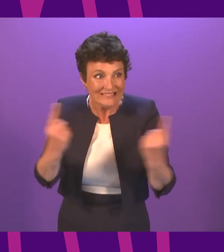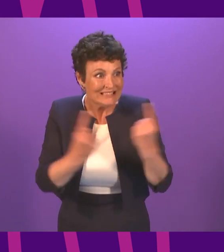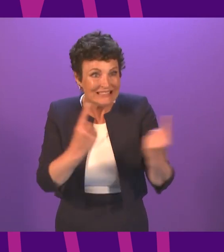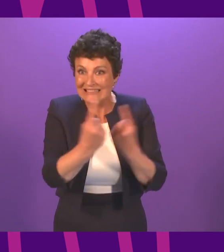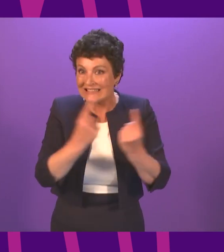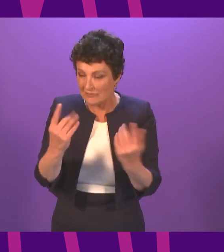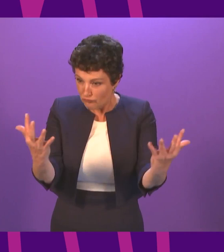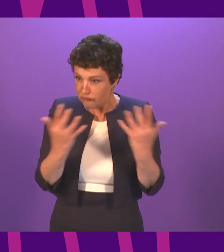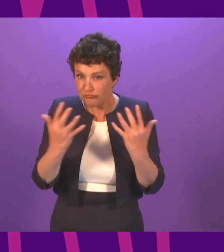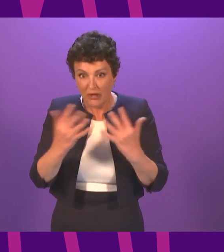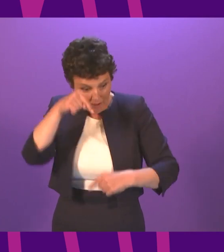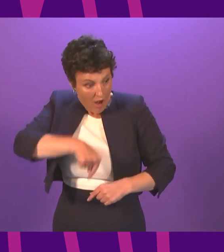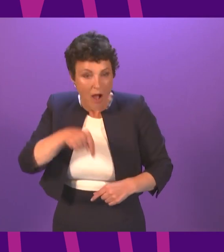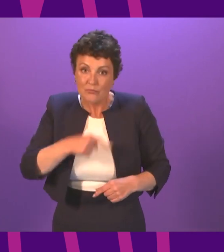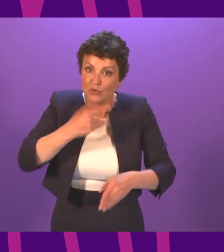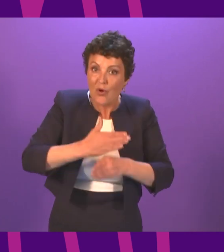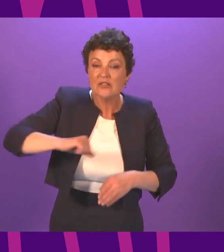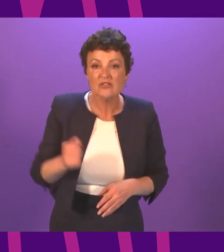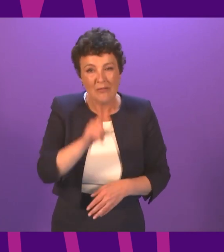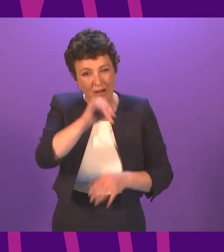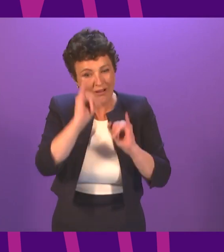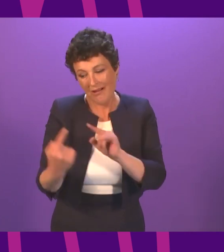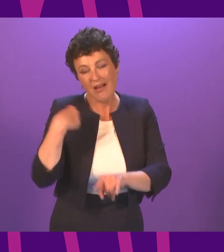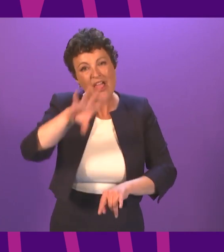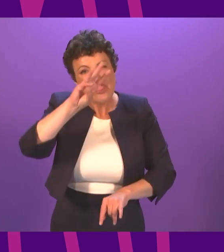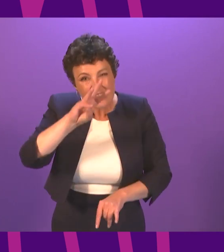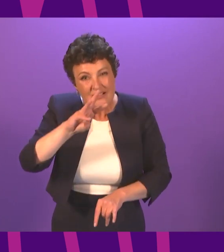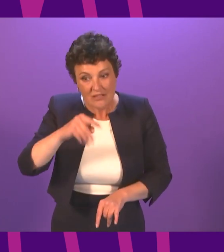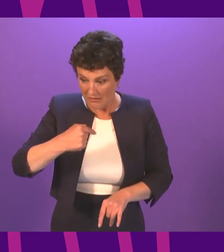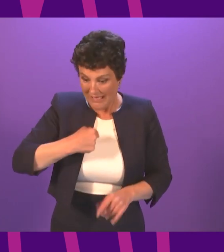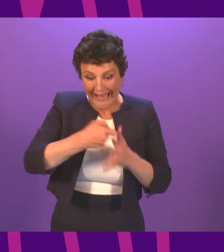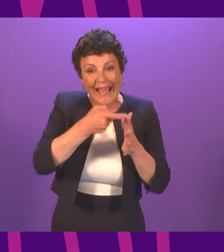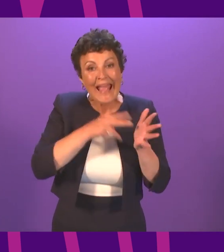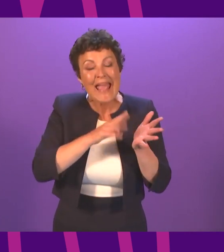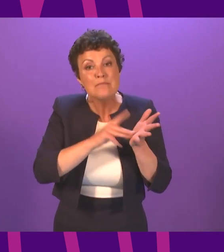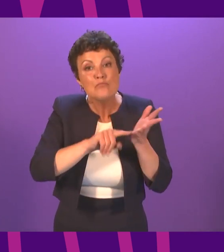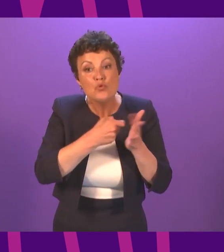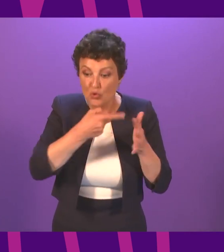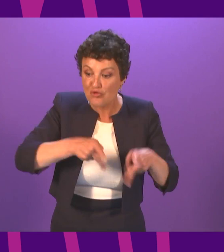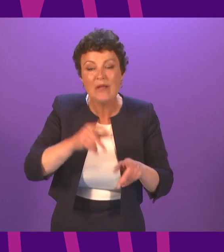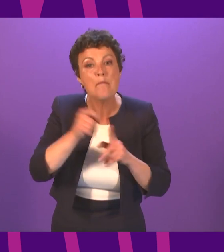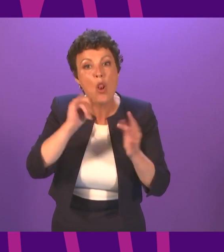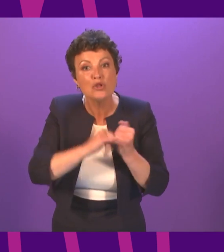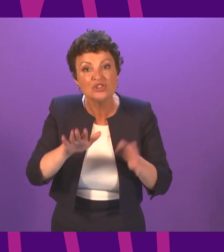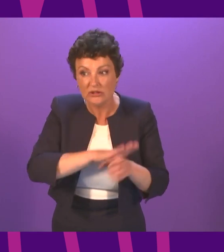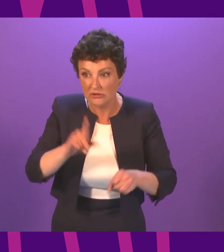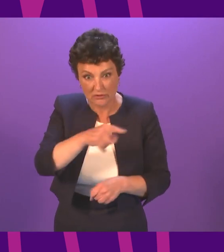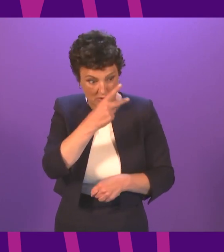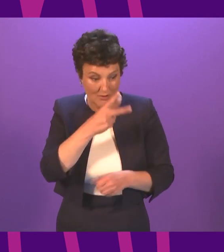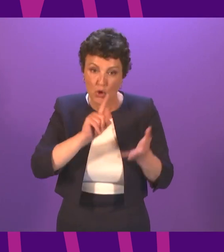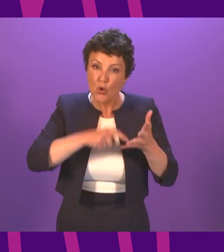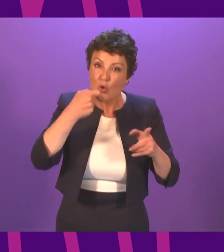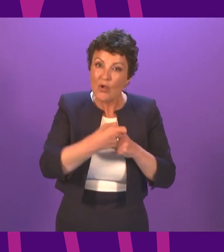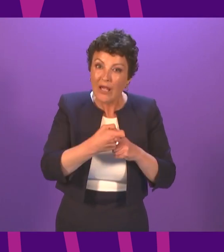in Kenmure Street, in my constituency, immigration officials tried to forcibly remove two individuals against the wishes of